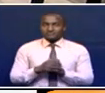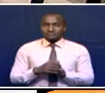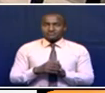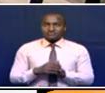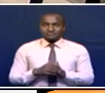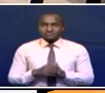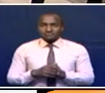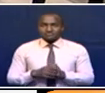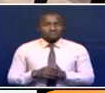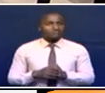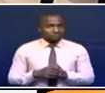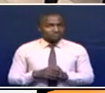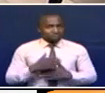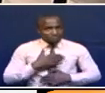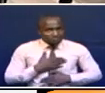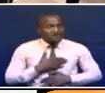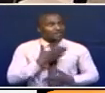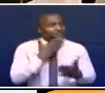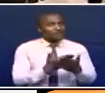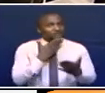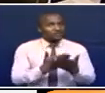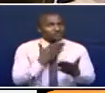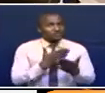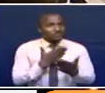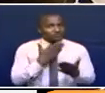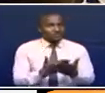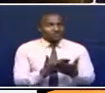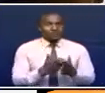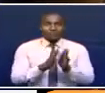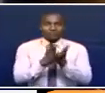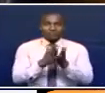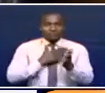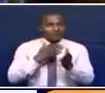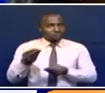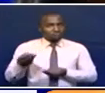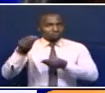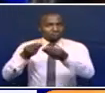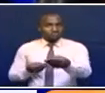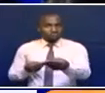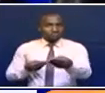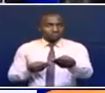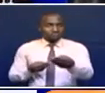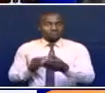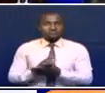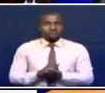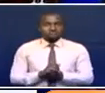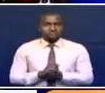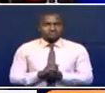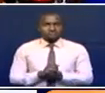enough. Yeah. Mwashimiwa, it's been a pleasure. Thank you. Thank you so much. That's my book for you. Yeah. I wrote a little something can in there. Can I read it